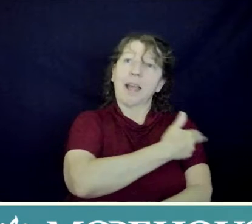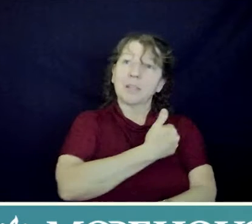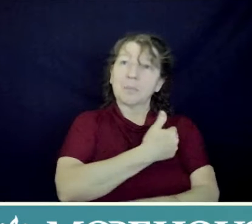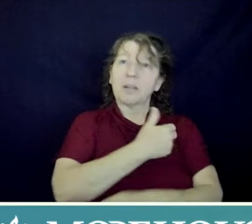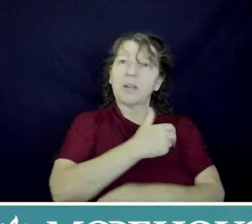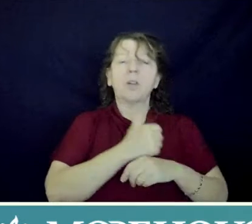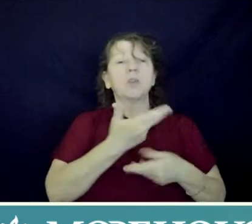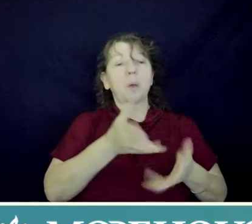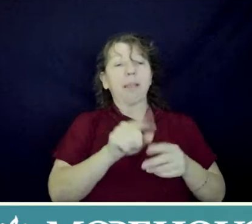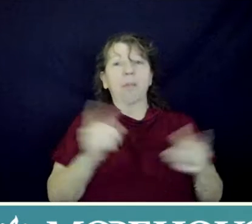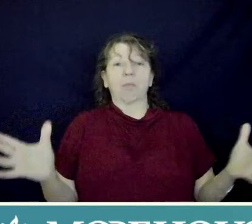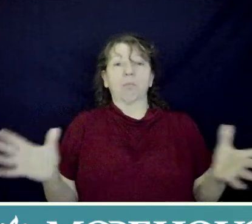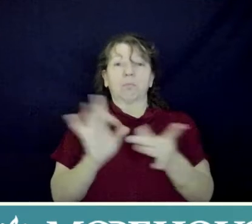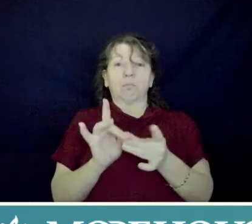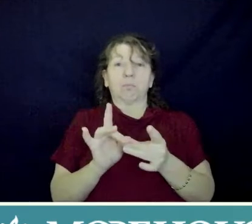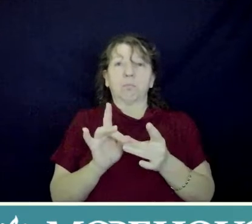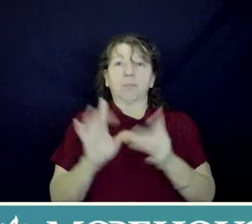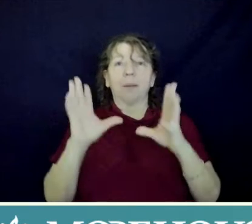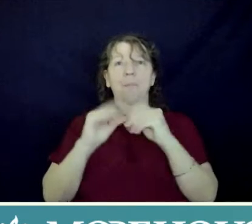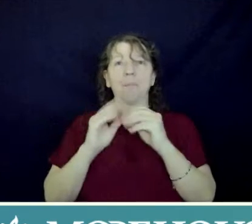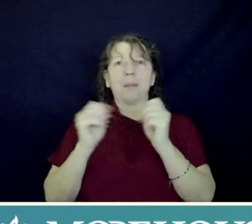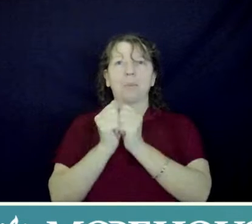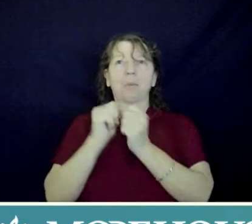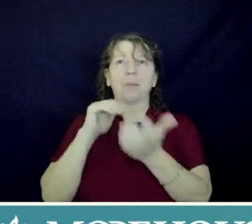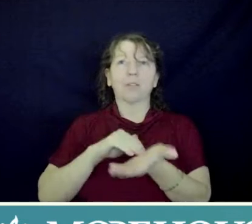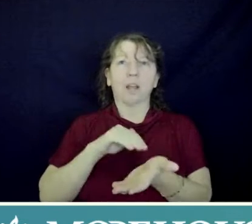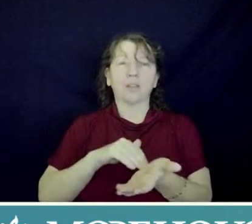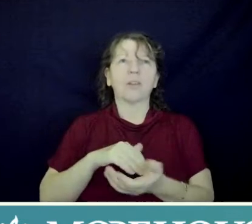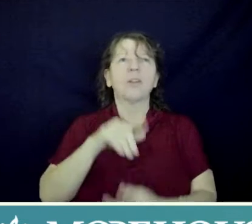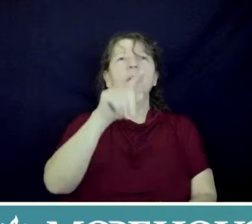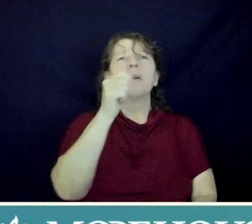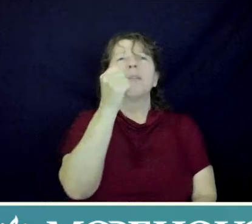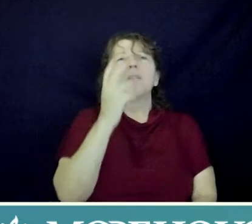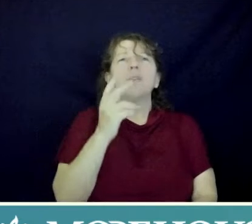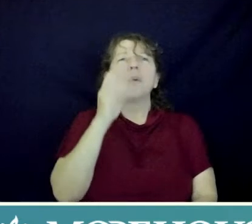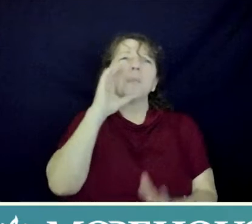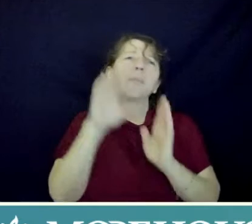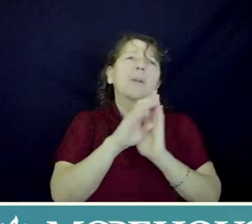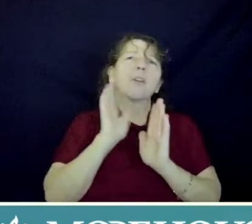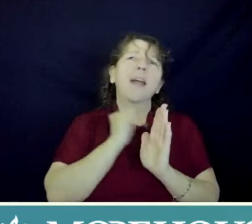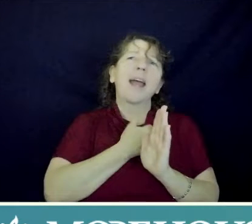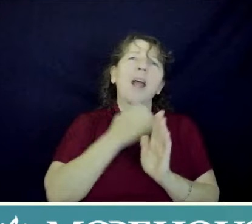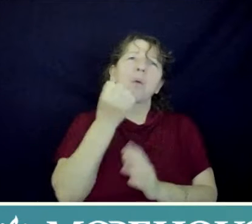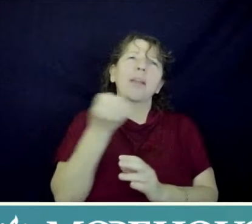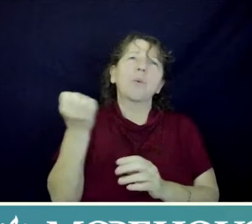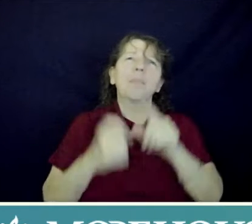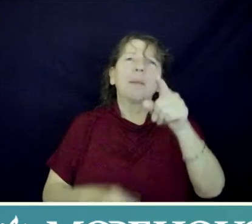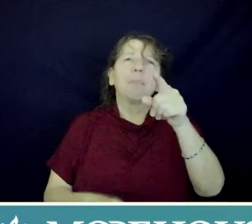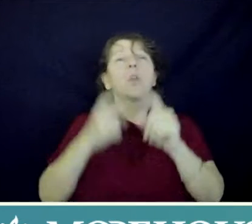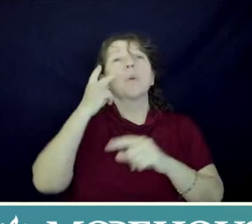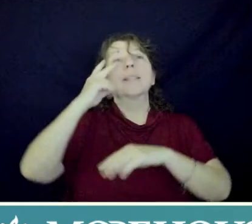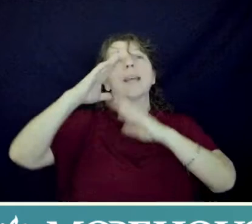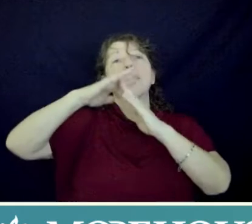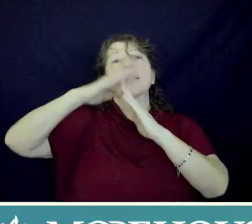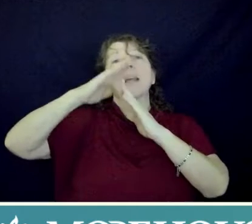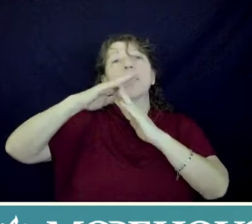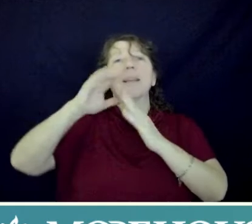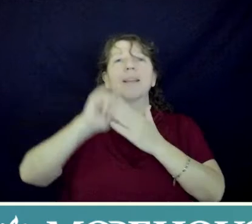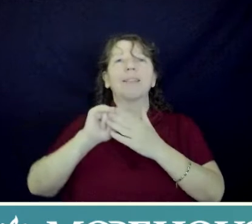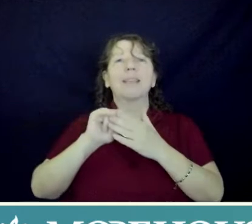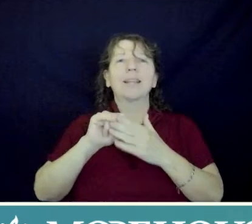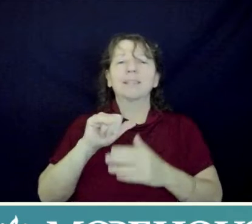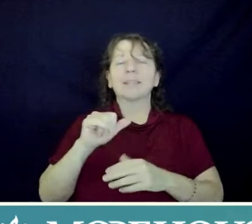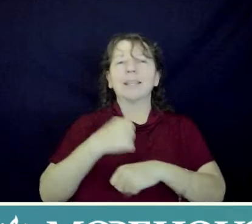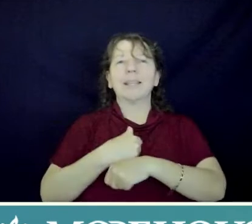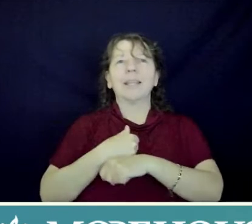telehealth session. So we just have a few pictures of the equipment that we use. So at the top, we have the telemedicine cart. This